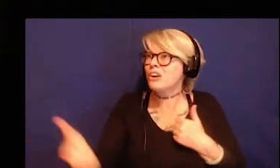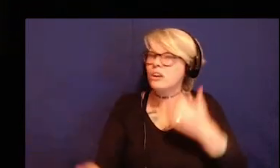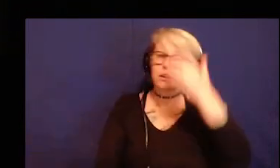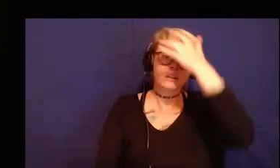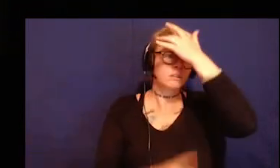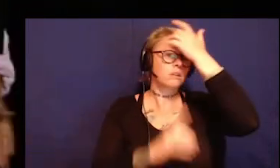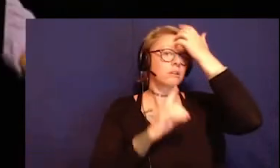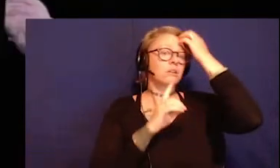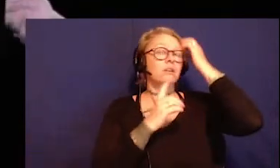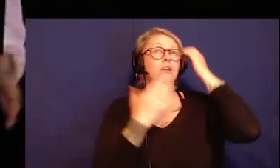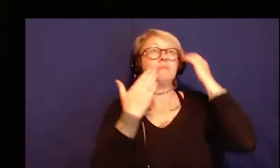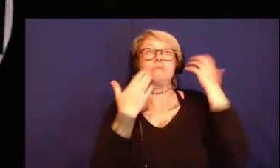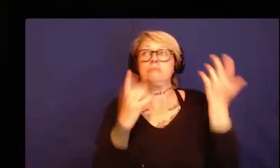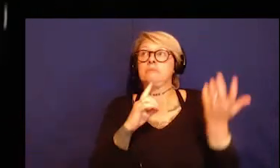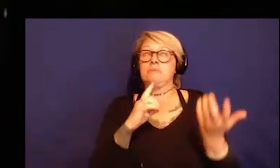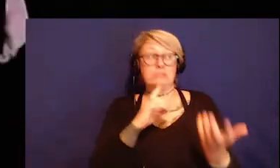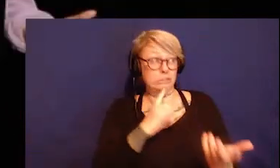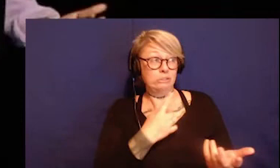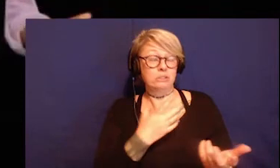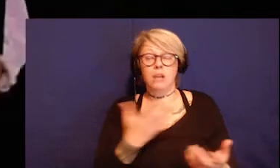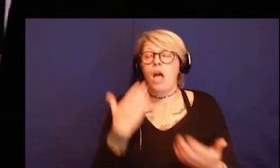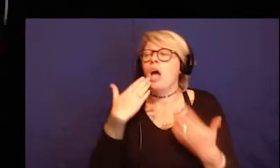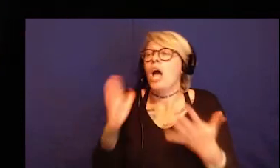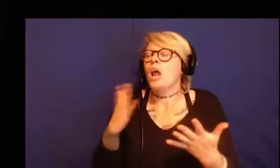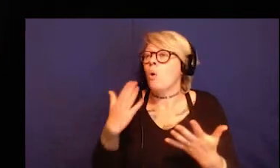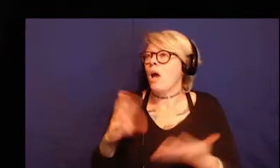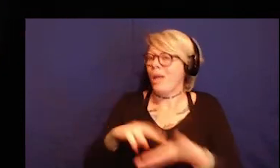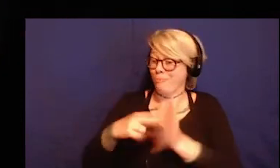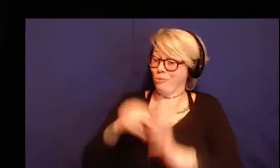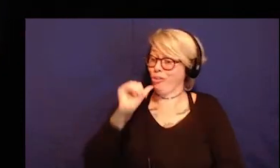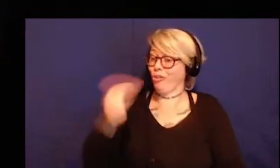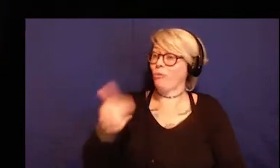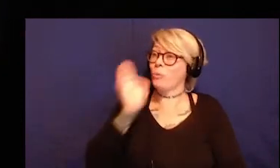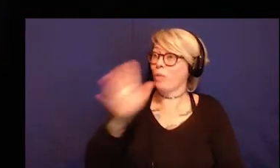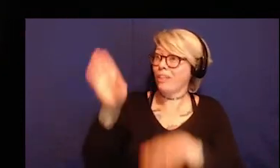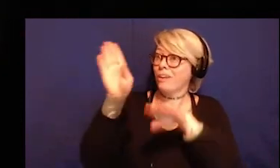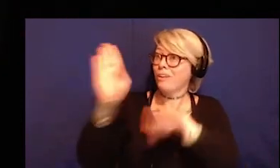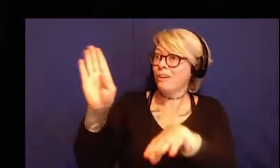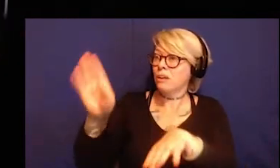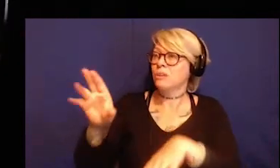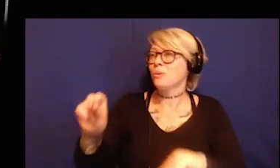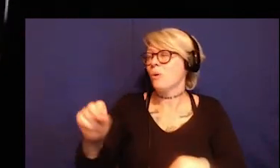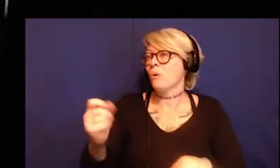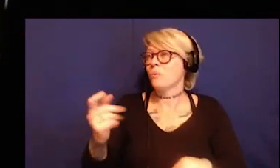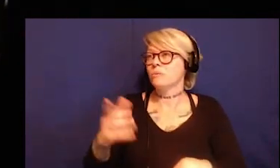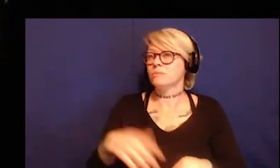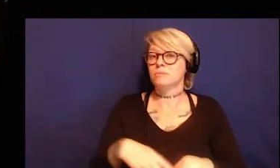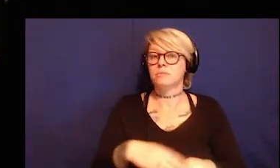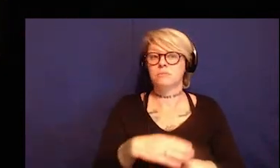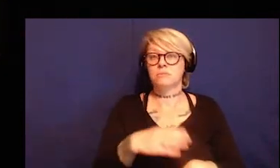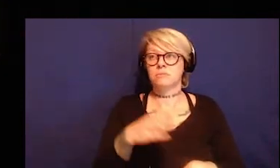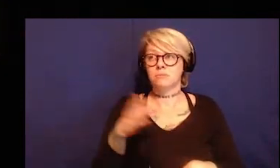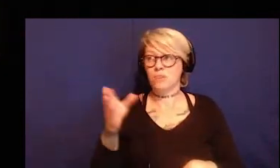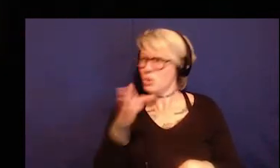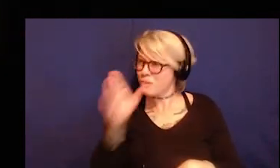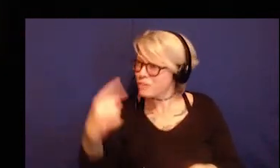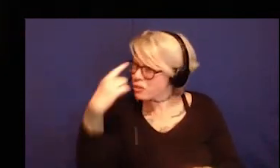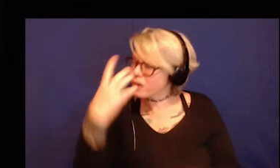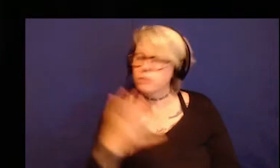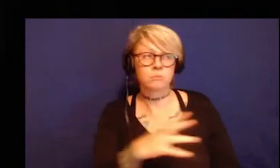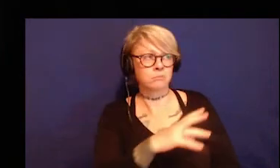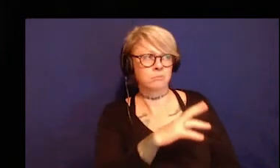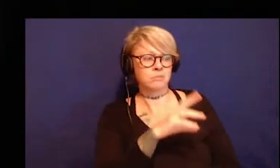Seriously. I don't know, maybe. I don't mean tomorrow. You've never thought of it. Honestly? No. I think